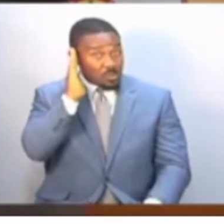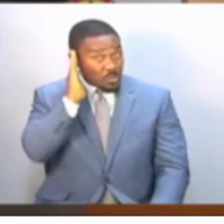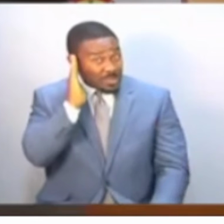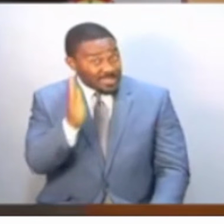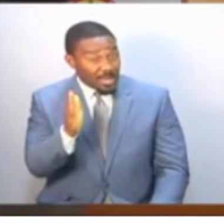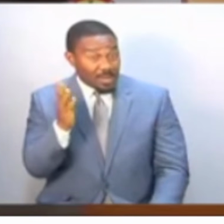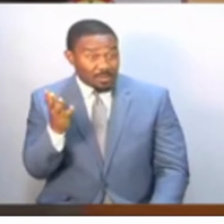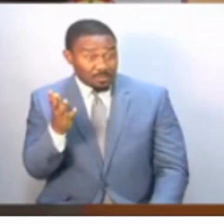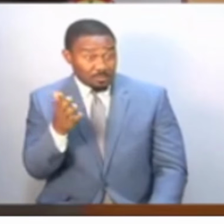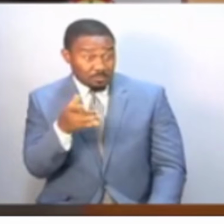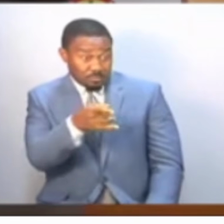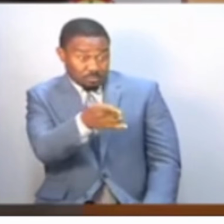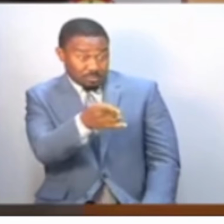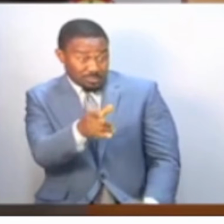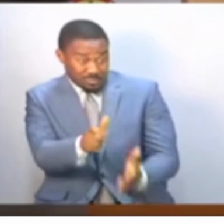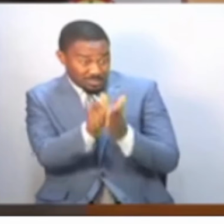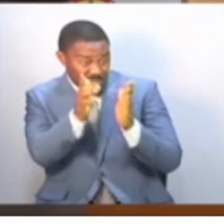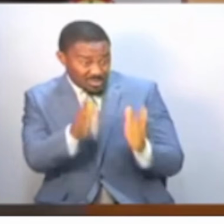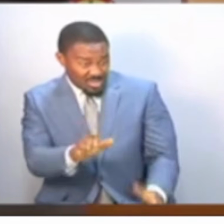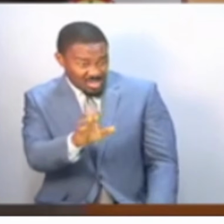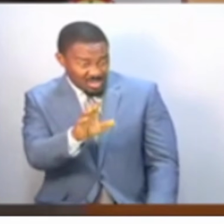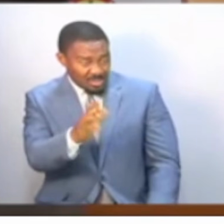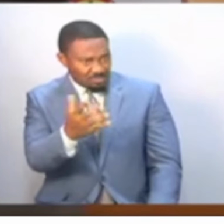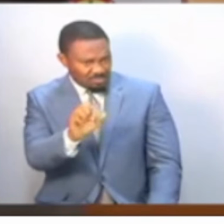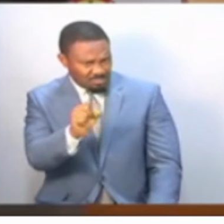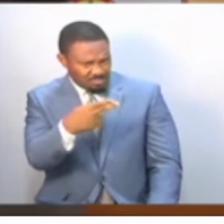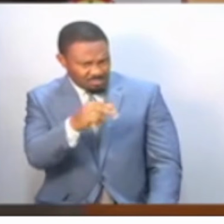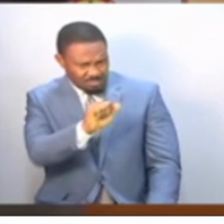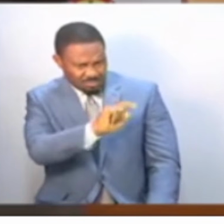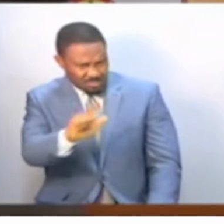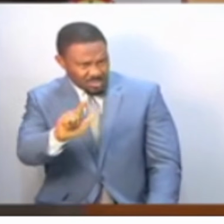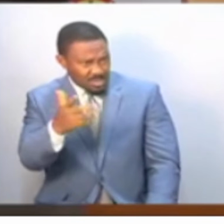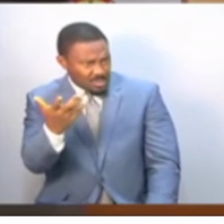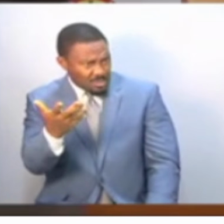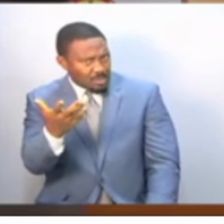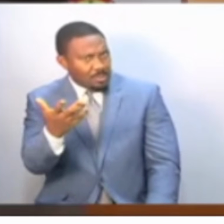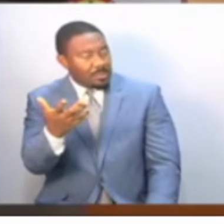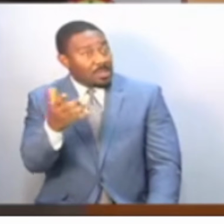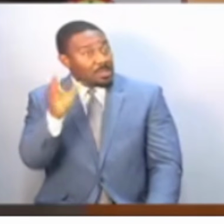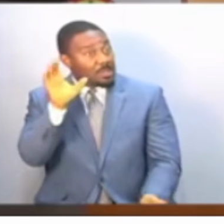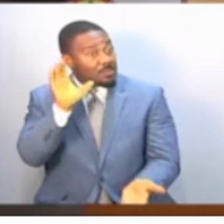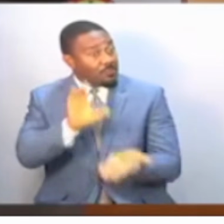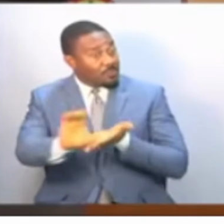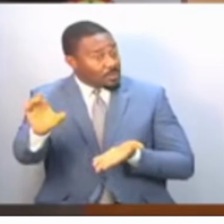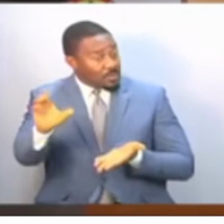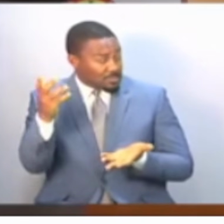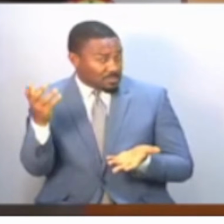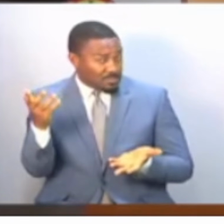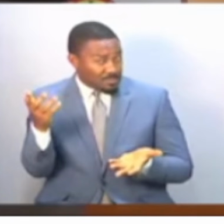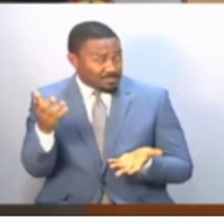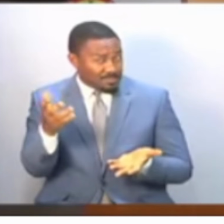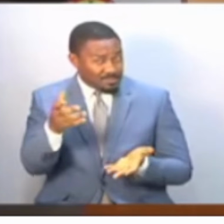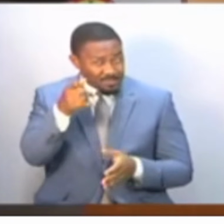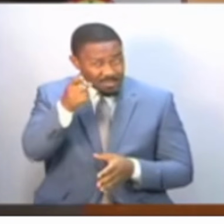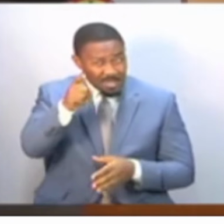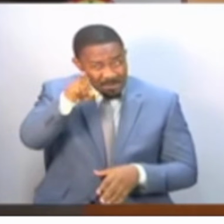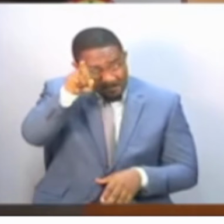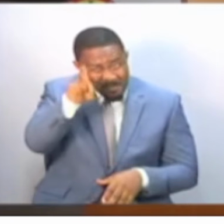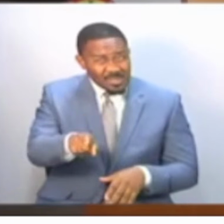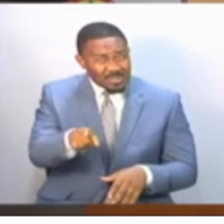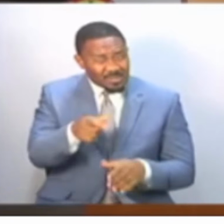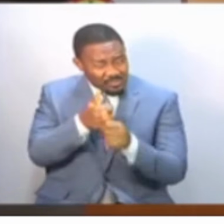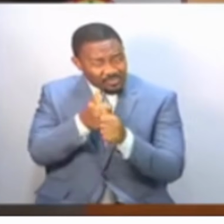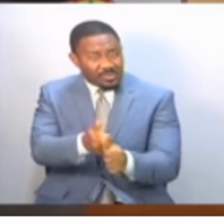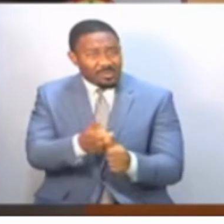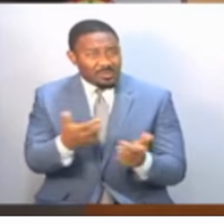You are a lawyer, and you know when shall is used. It becomes mandatory, and that the person presiding must comply. And that